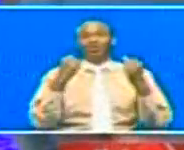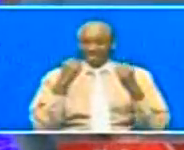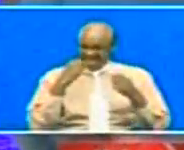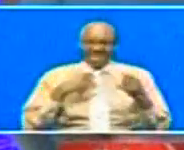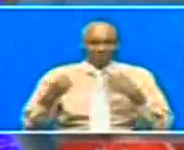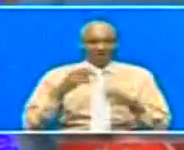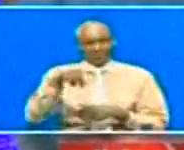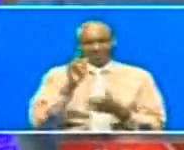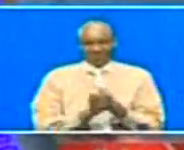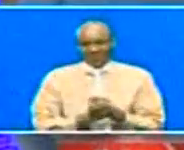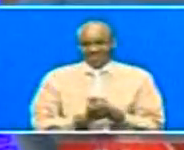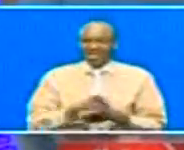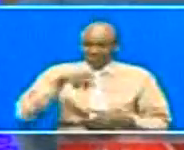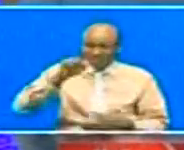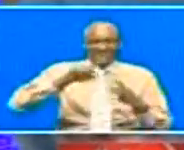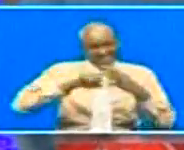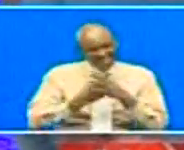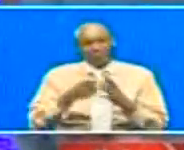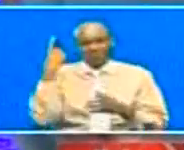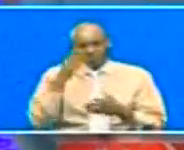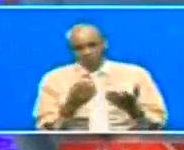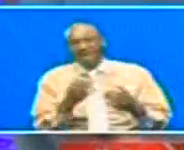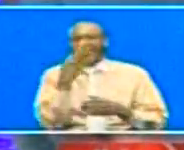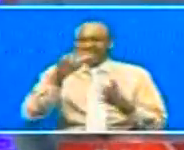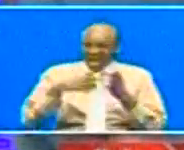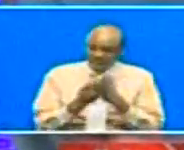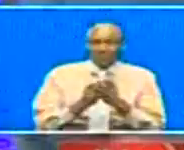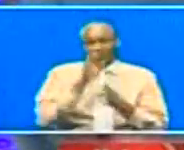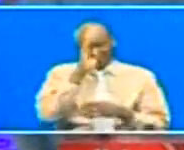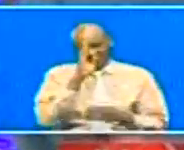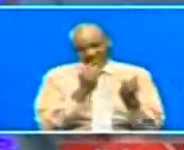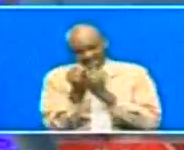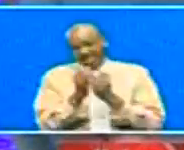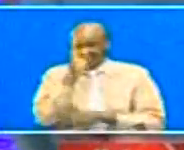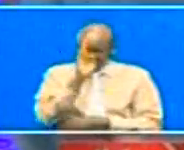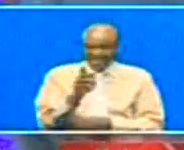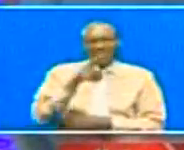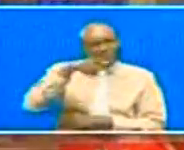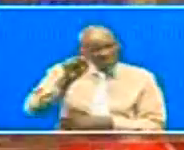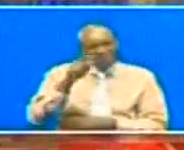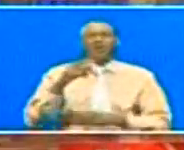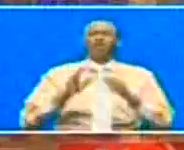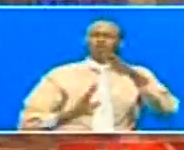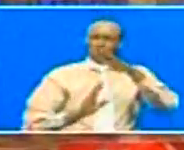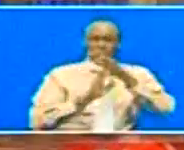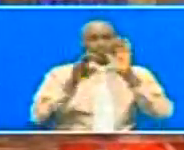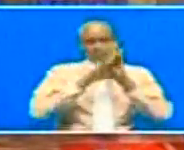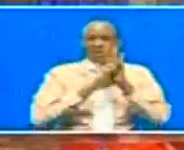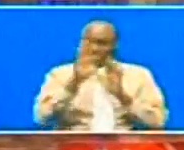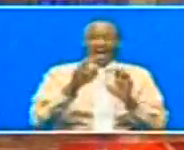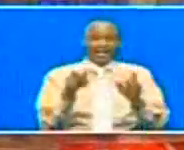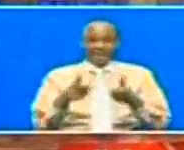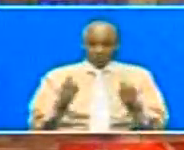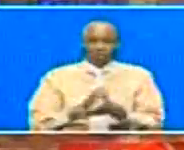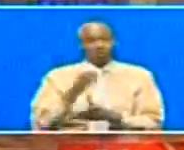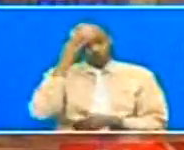fun. His show on Citizen Radio on weekends, 3 hours on Saturdays and Sundays, is the highest rated on radio.